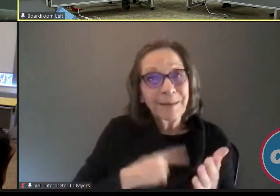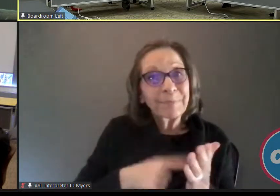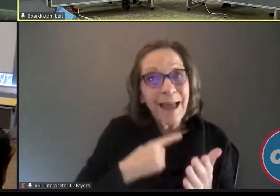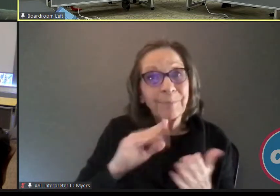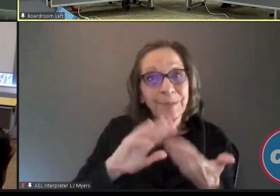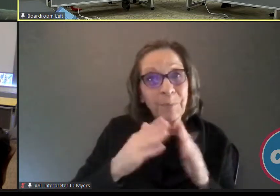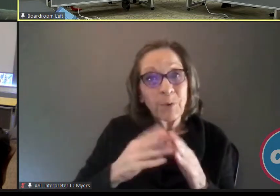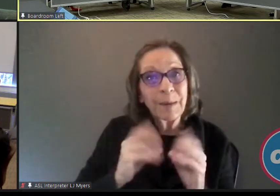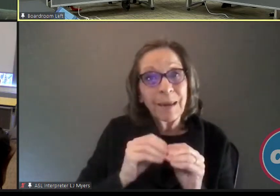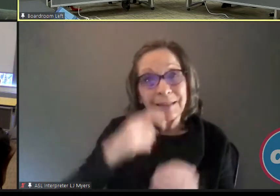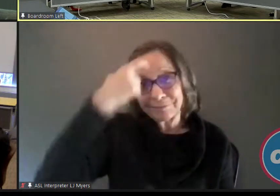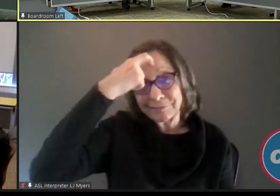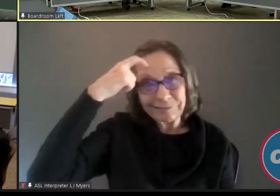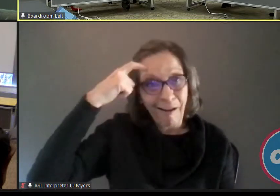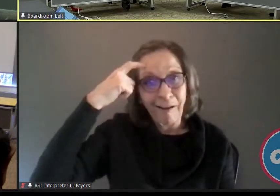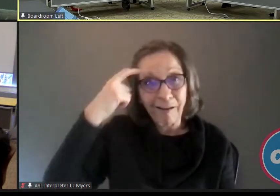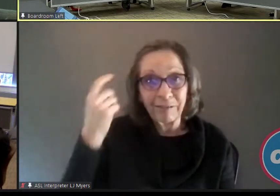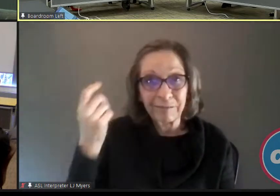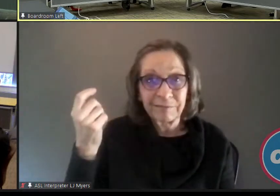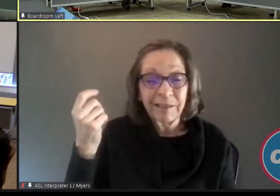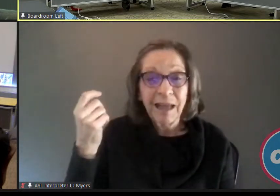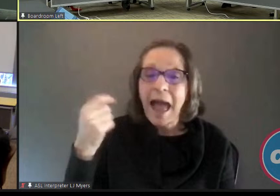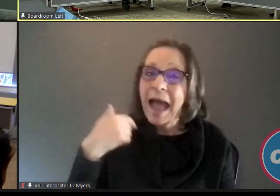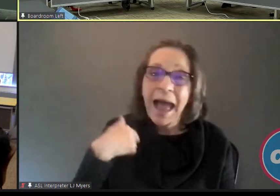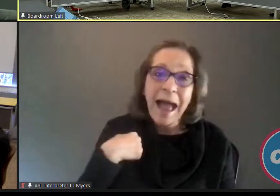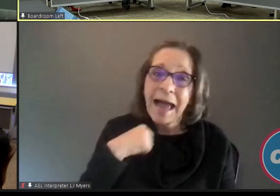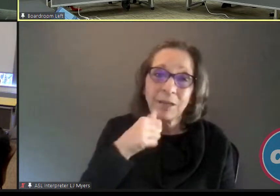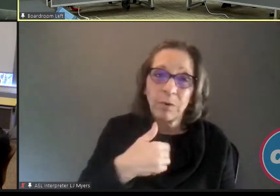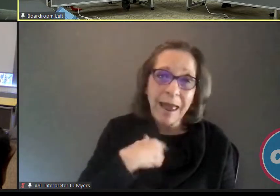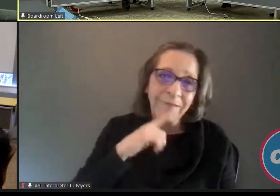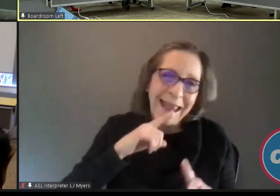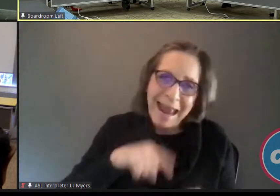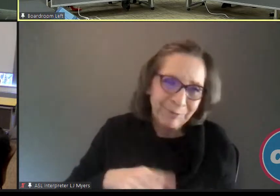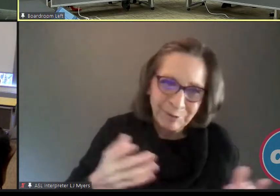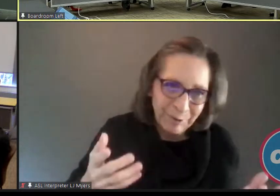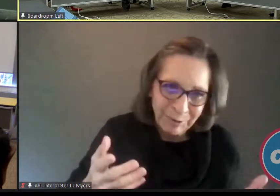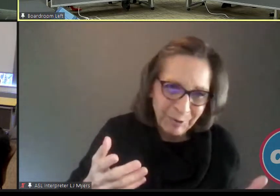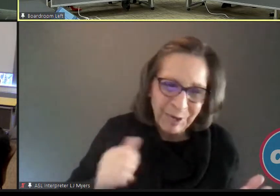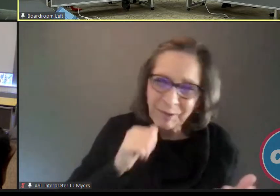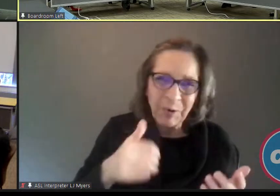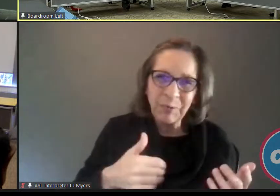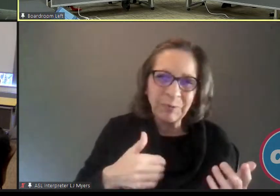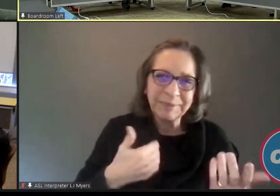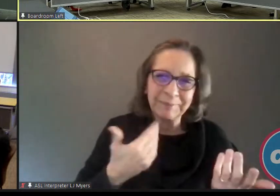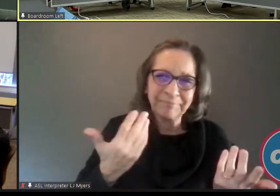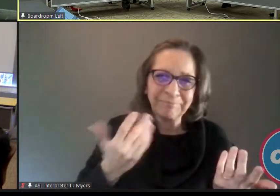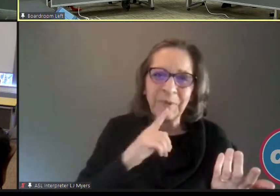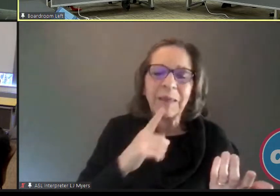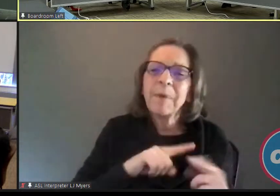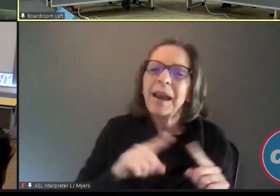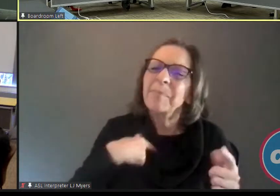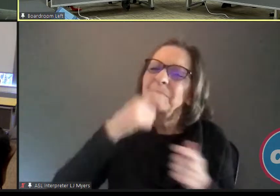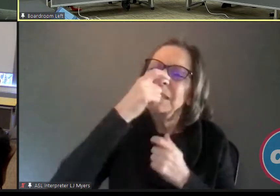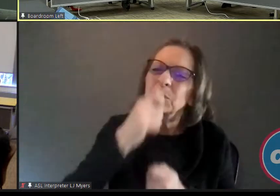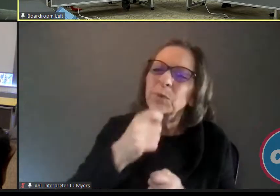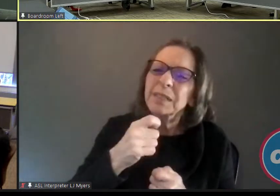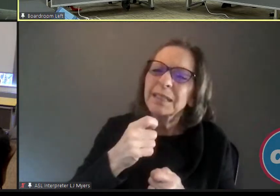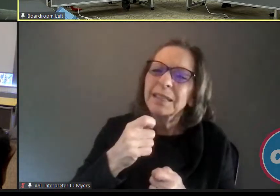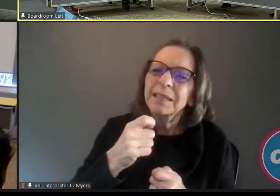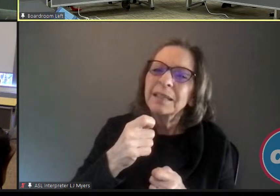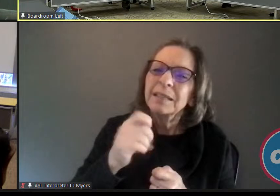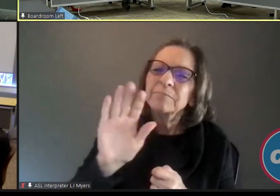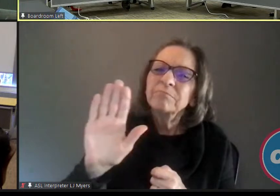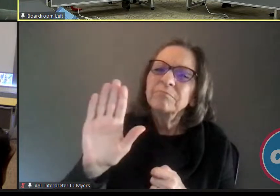community meetings as well. And I don't have the solution. I won't pretend to have the solution, but I'd be interested